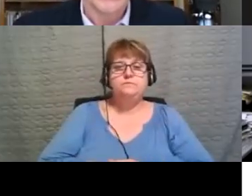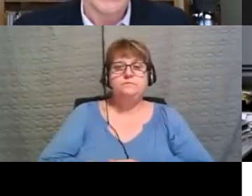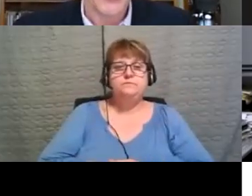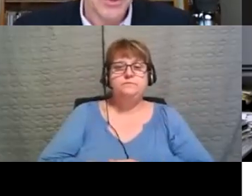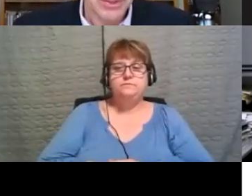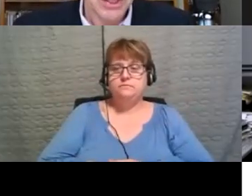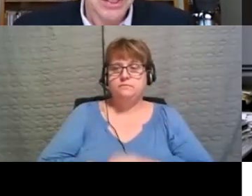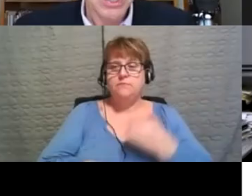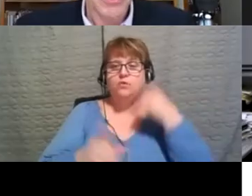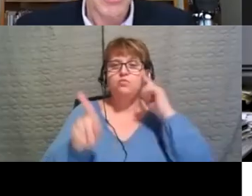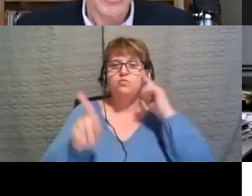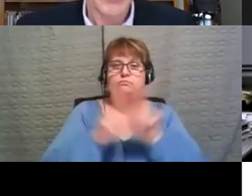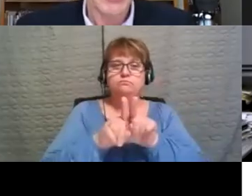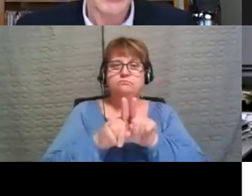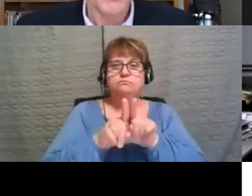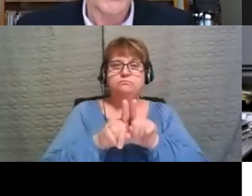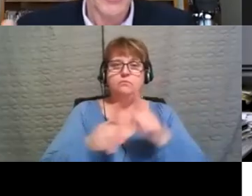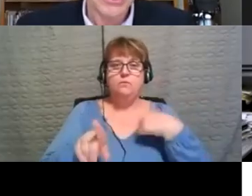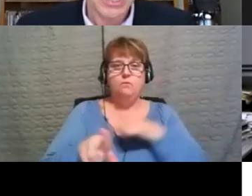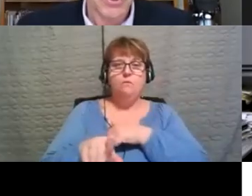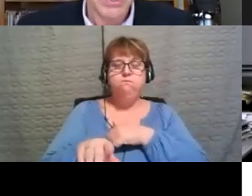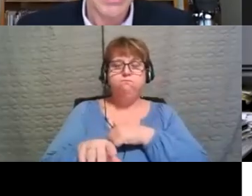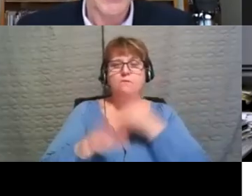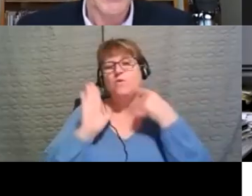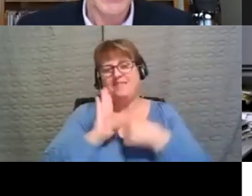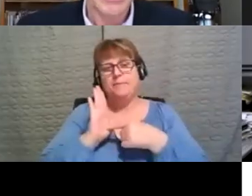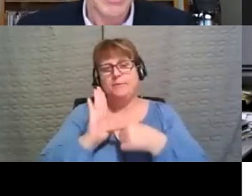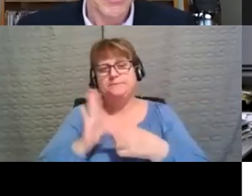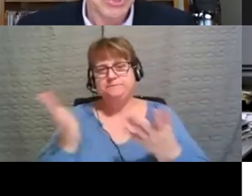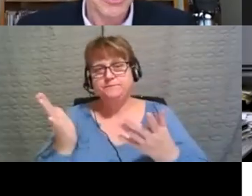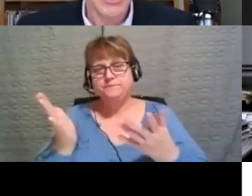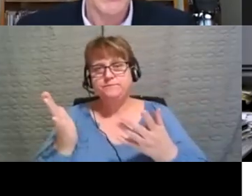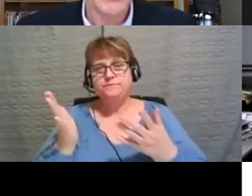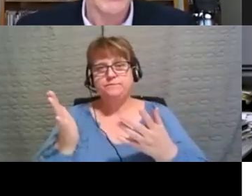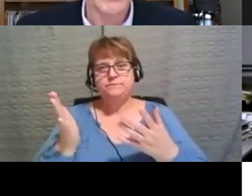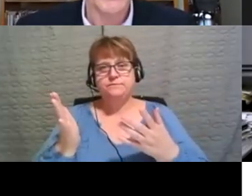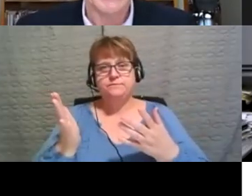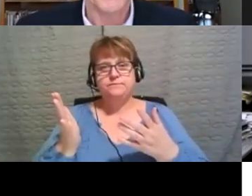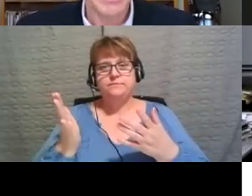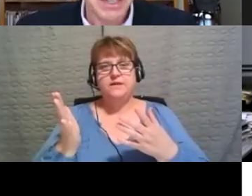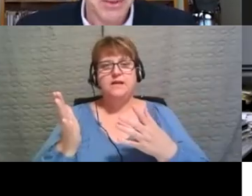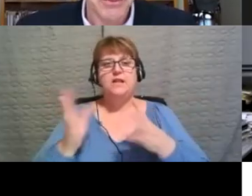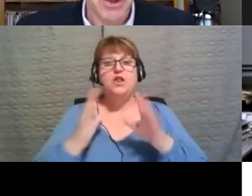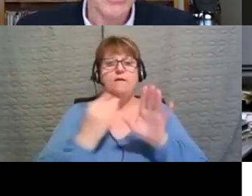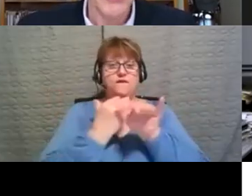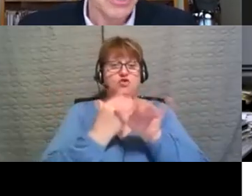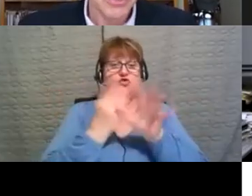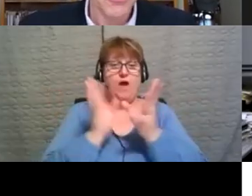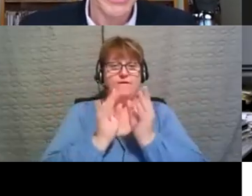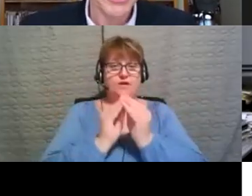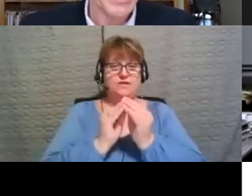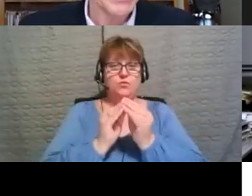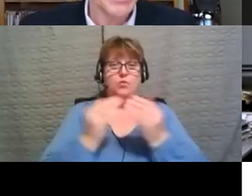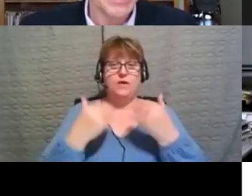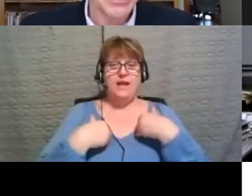Yeah, I agree with you that we were able to, well, for example, the InMed virtual conference, well, now we can have all of these